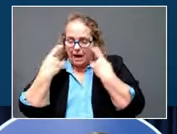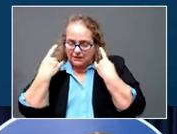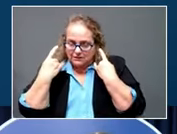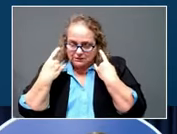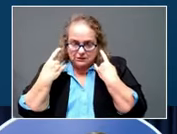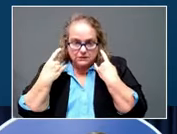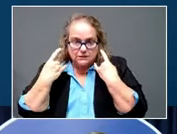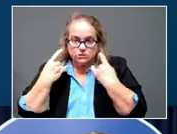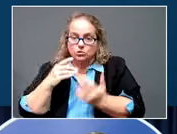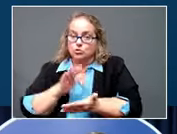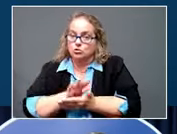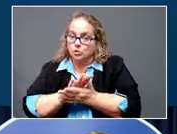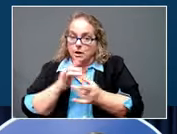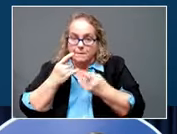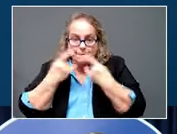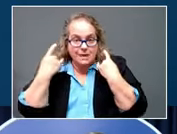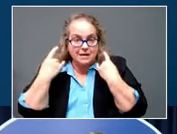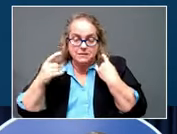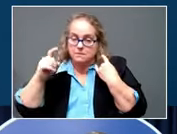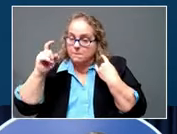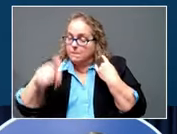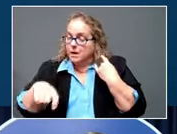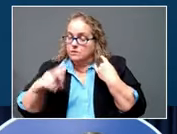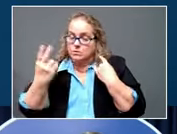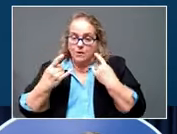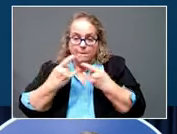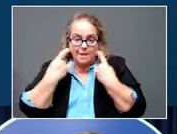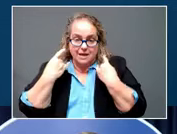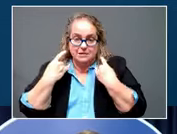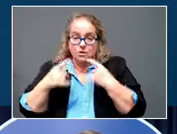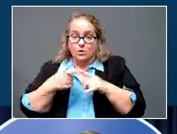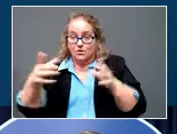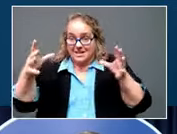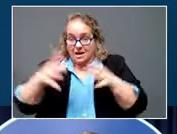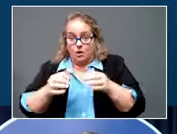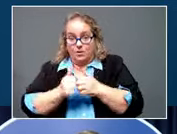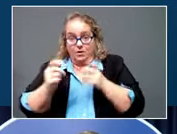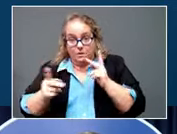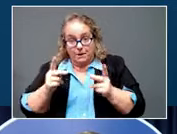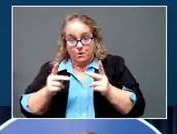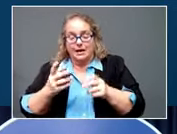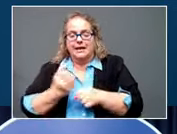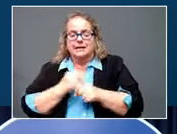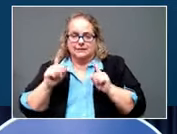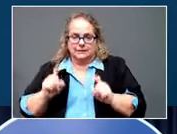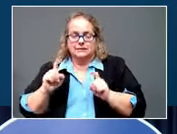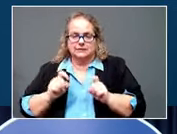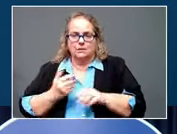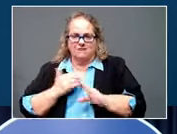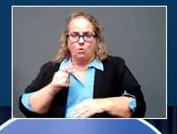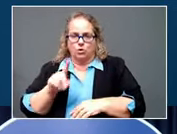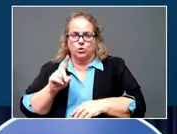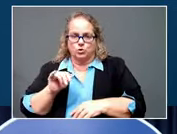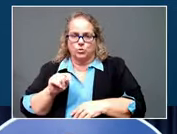School, got to be wearing a mask. And when you get together with people, get tested right before you do it. I think a